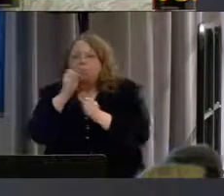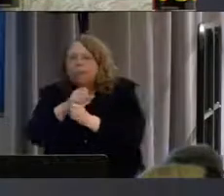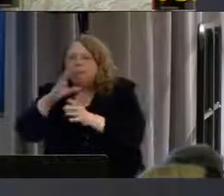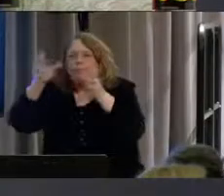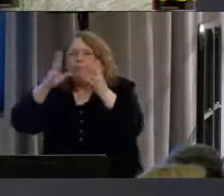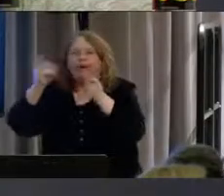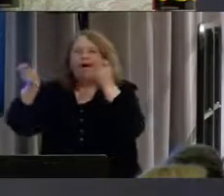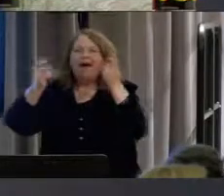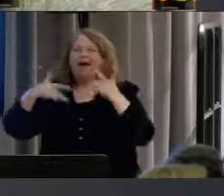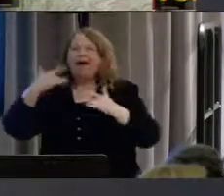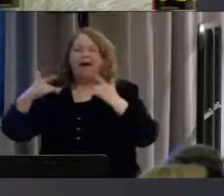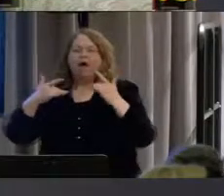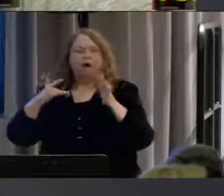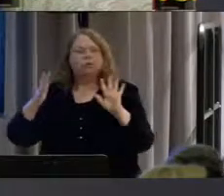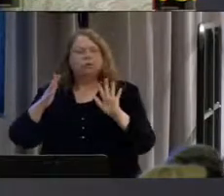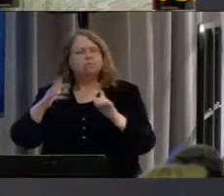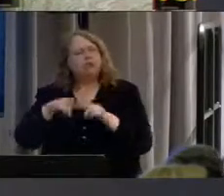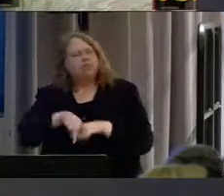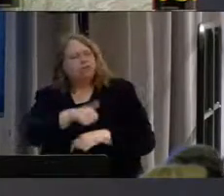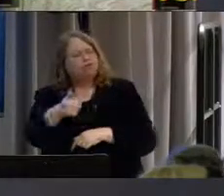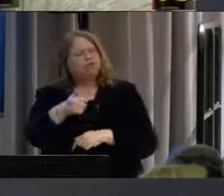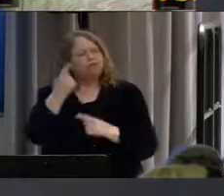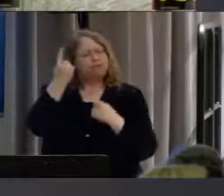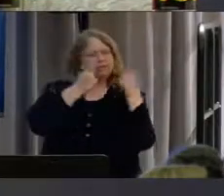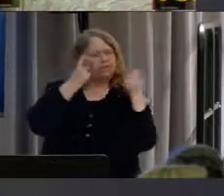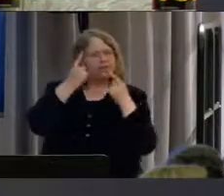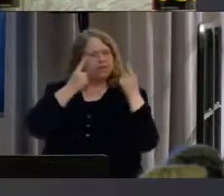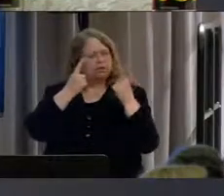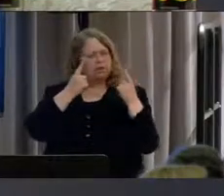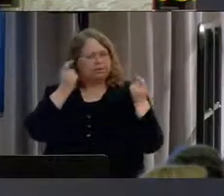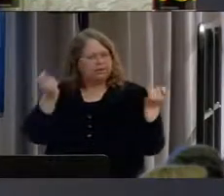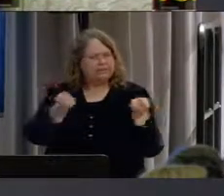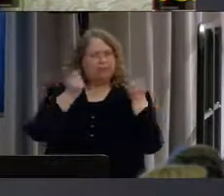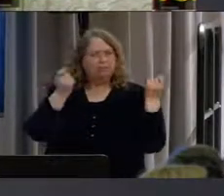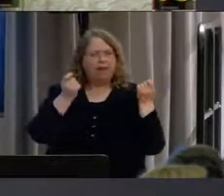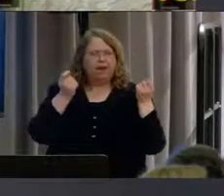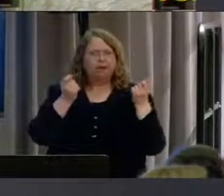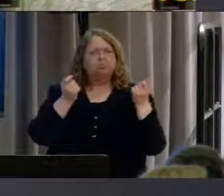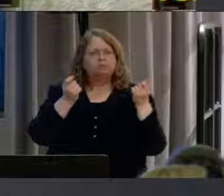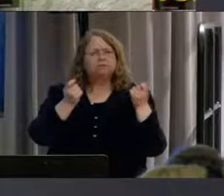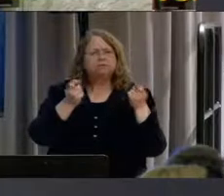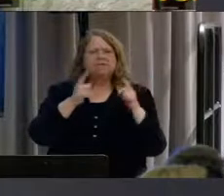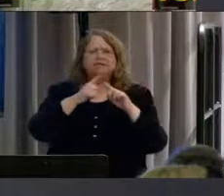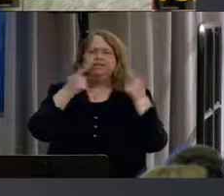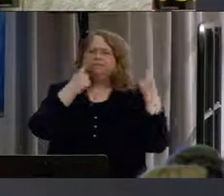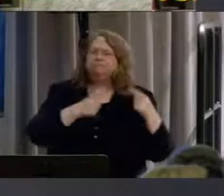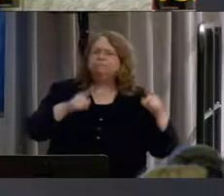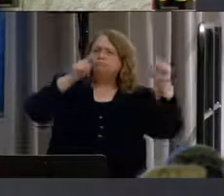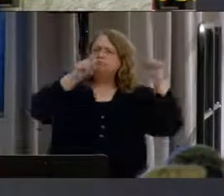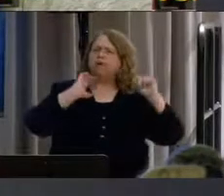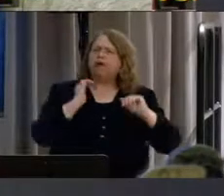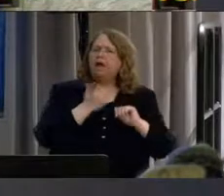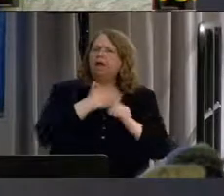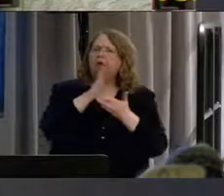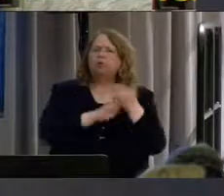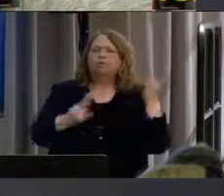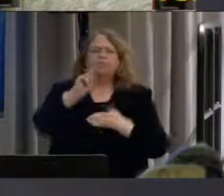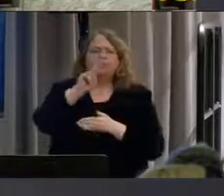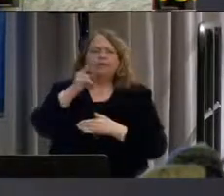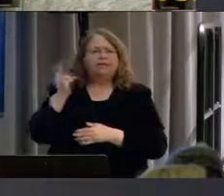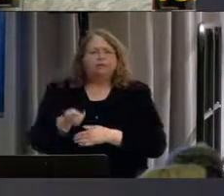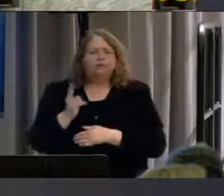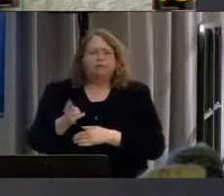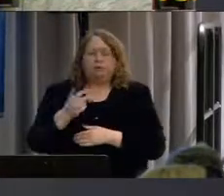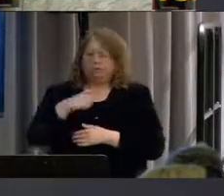think about as we celebrate milestones in our university's history? And so when I think about